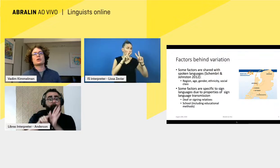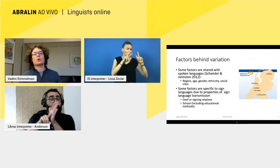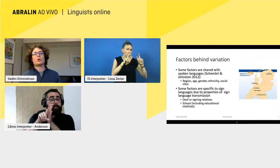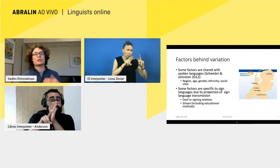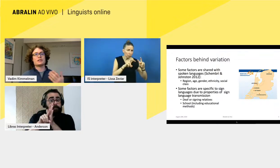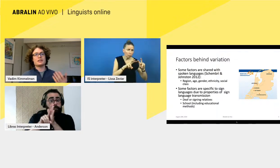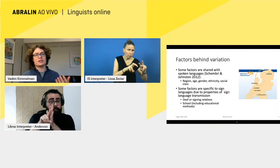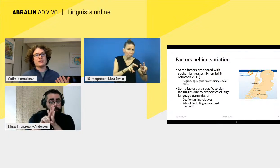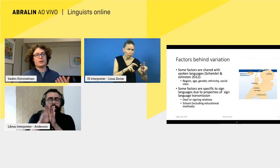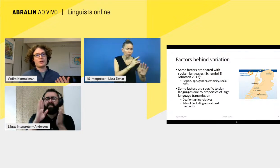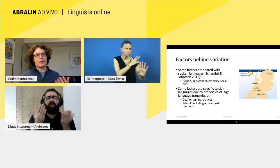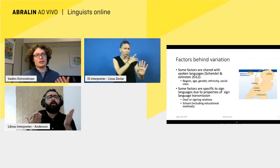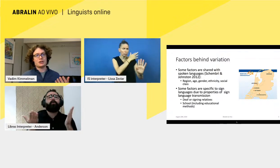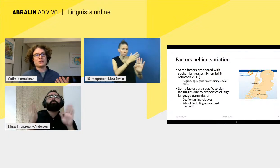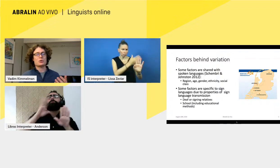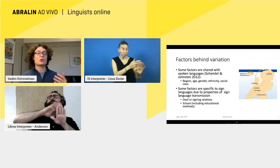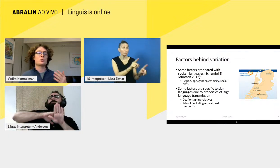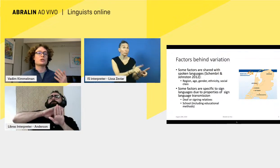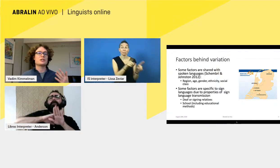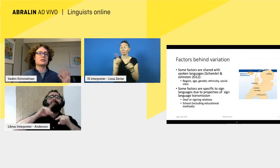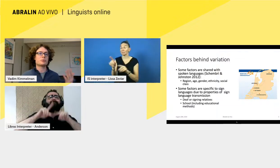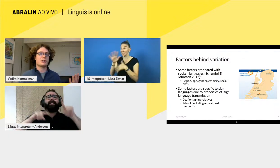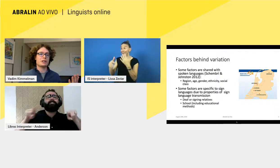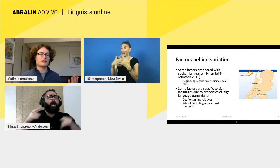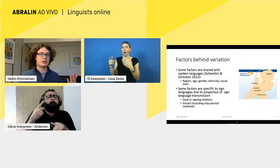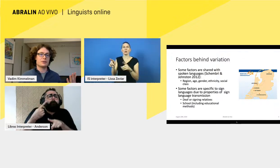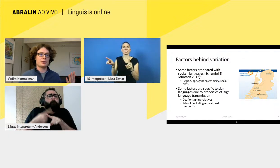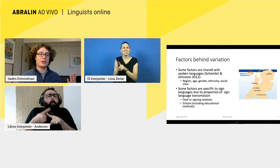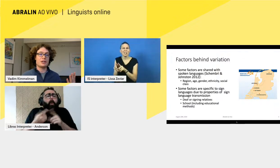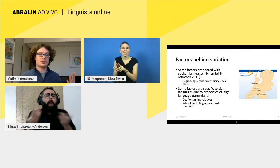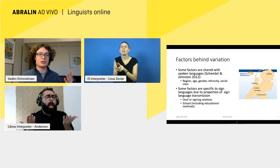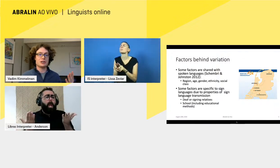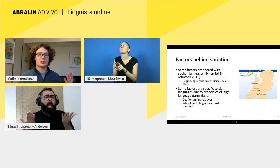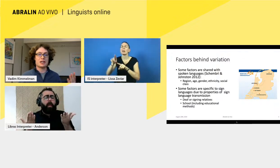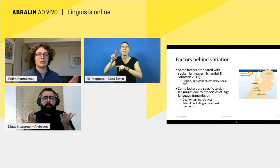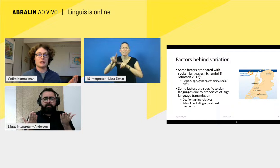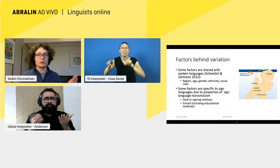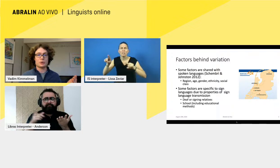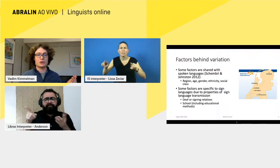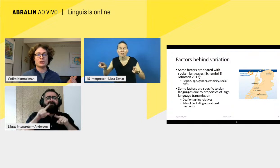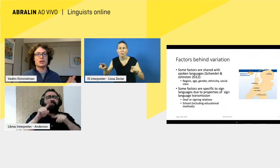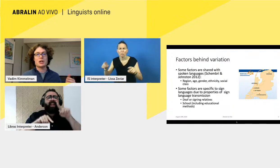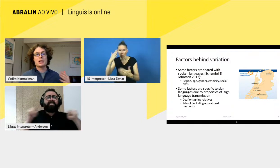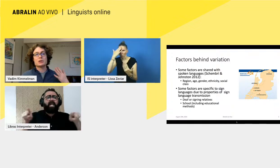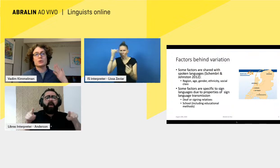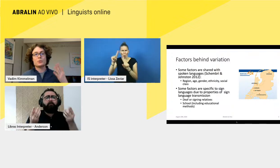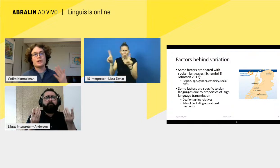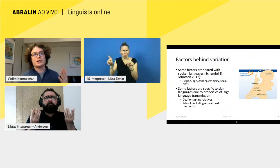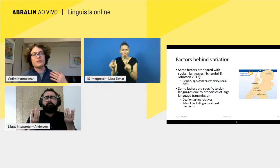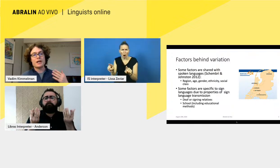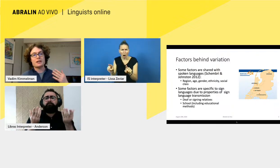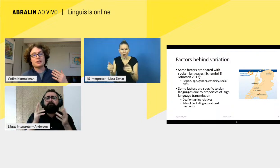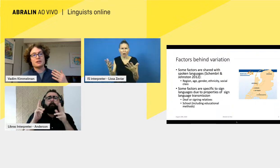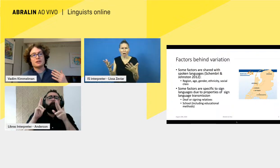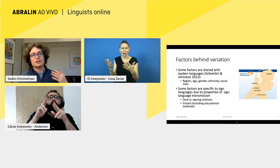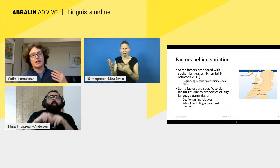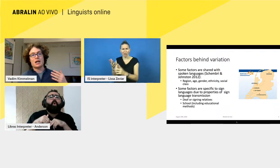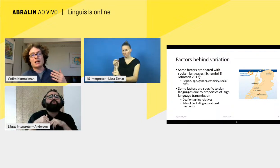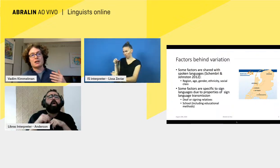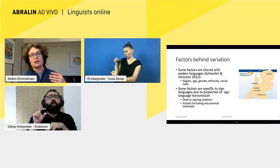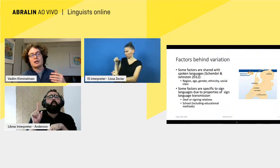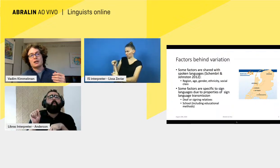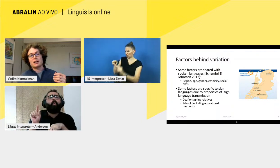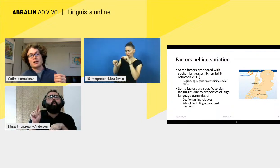what causes the variation or what explains the variation in sign languages? So which